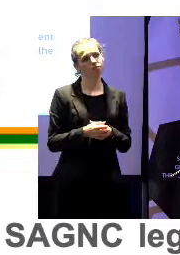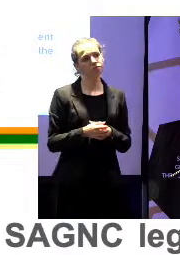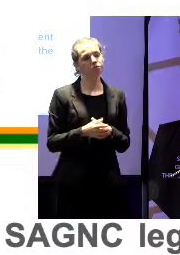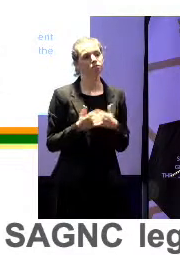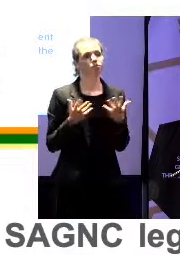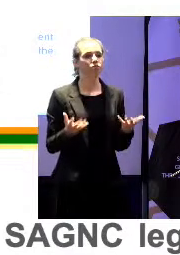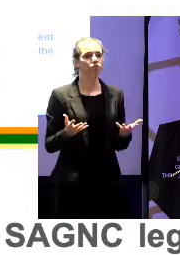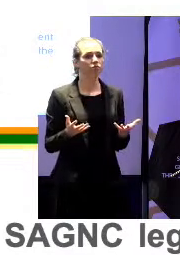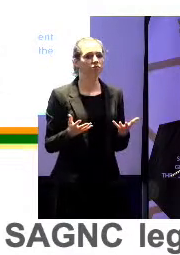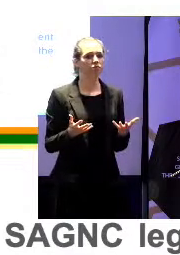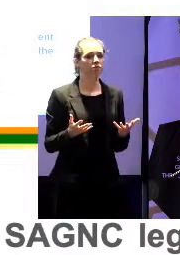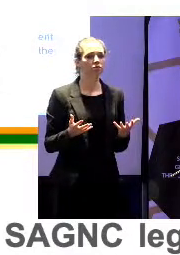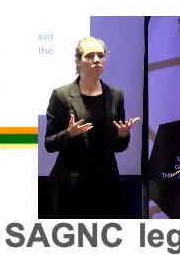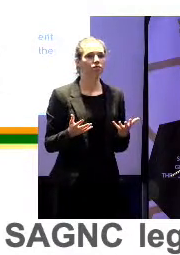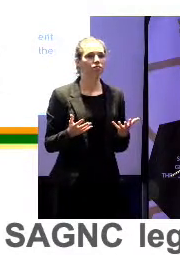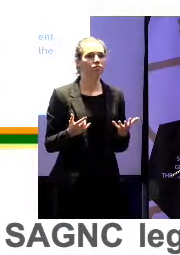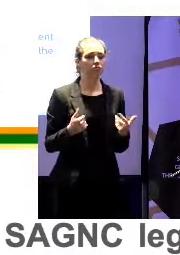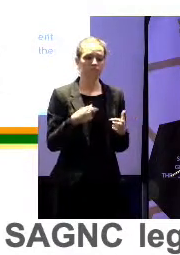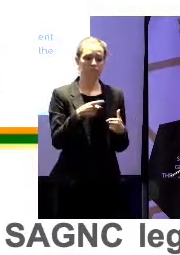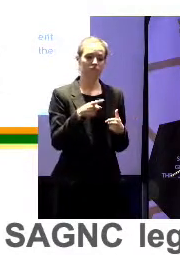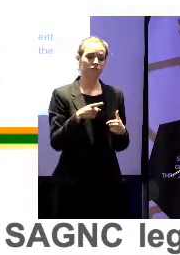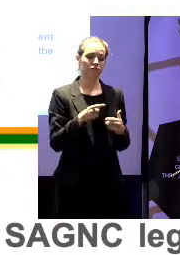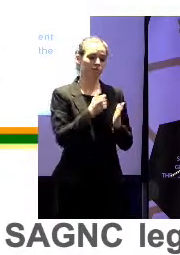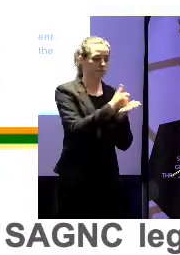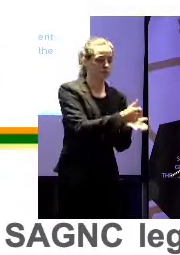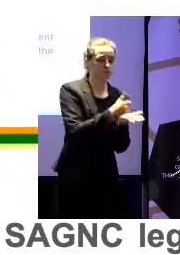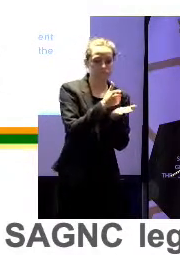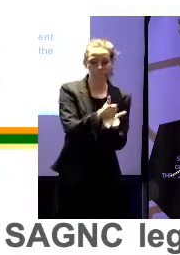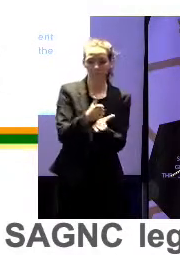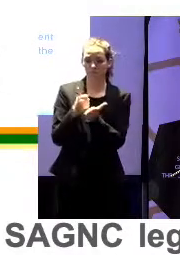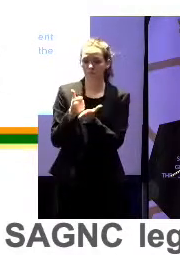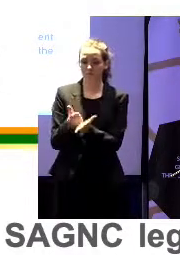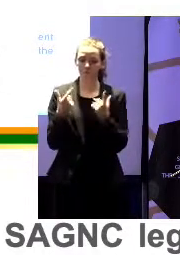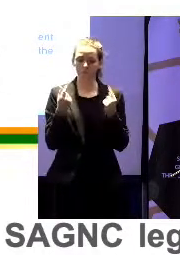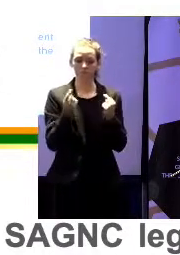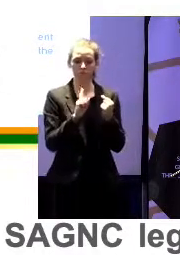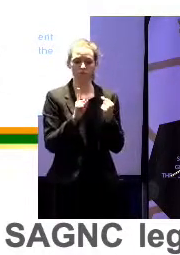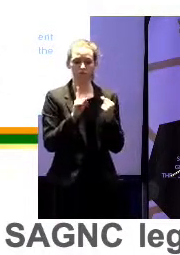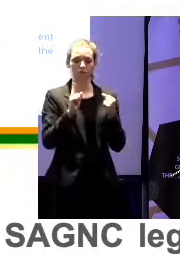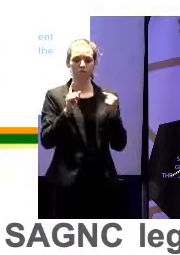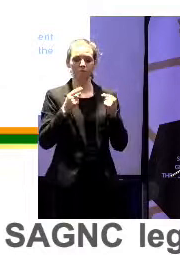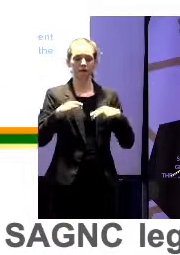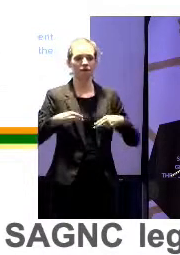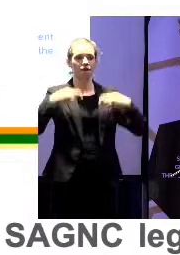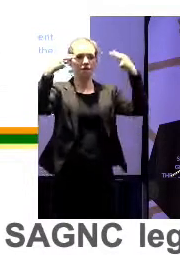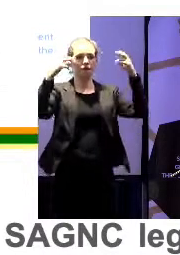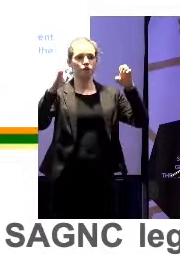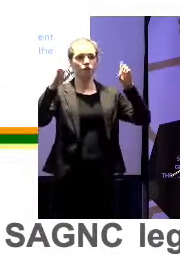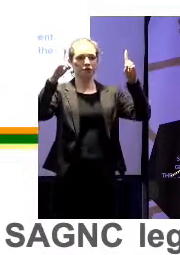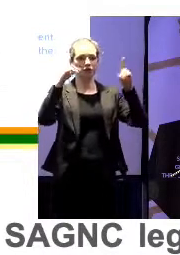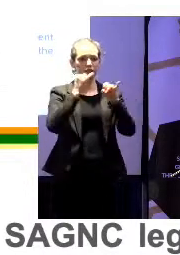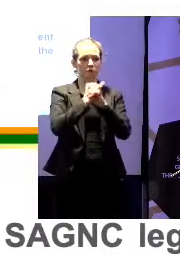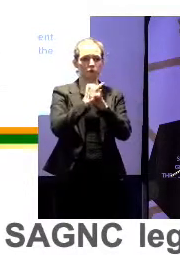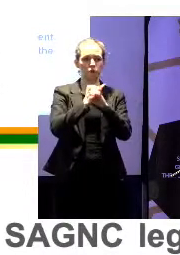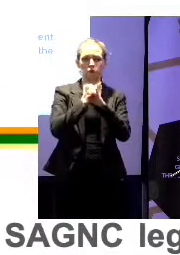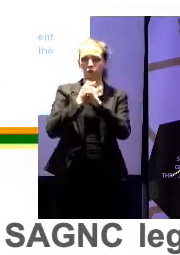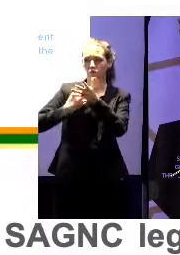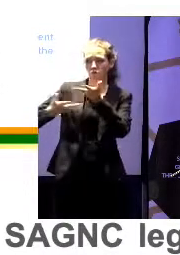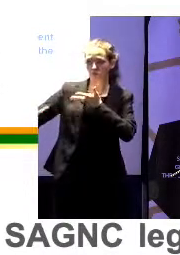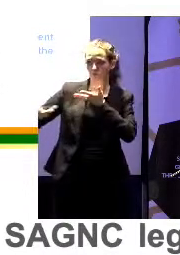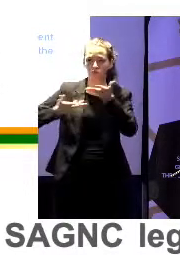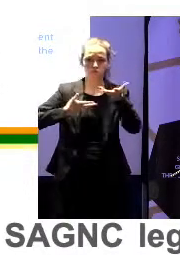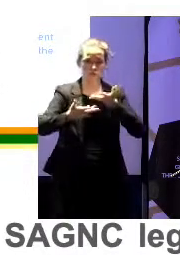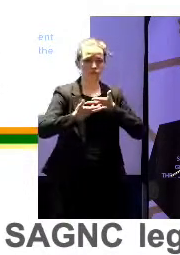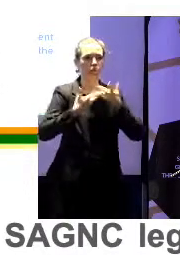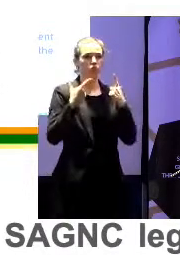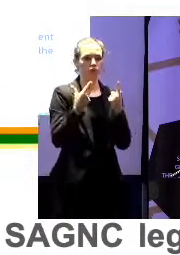So we also, through outreach, we collaborate with higher education institutions. Our chairperson